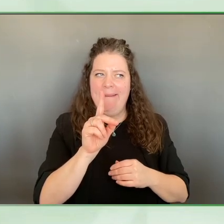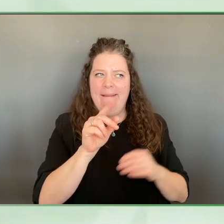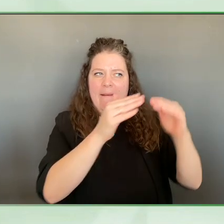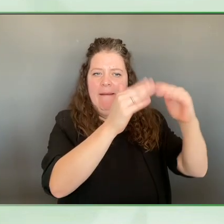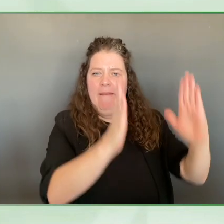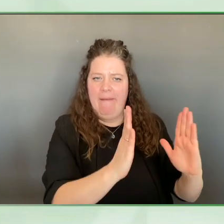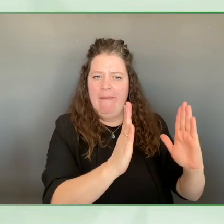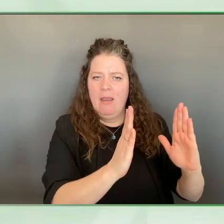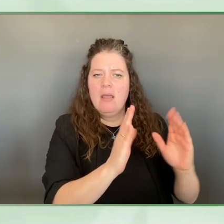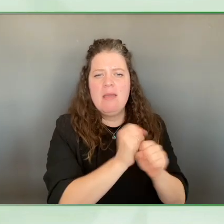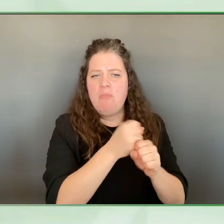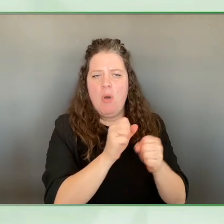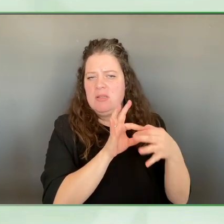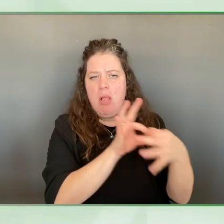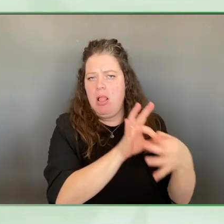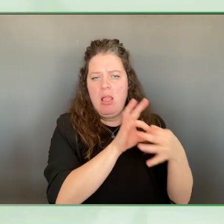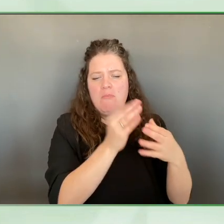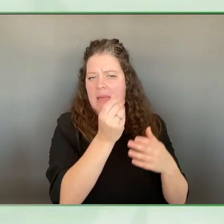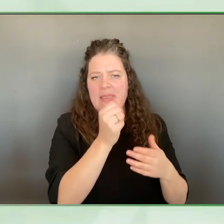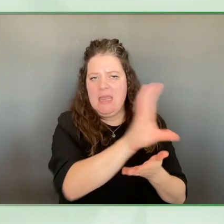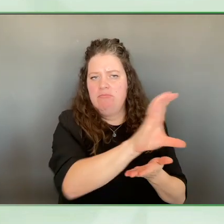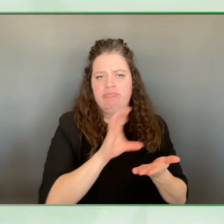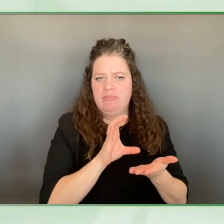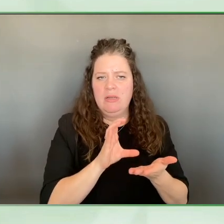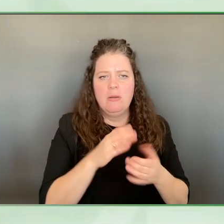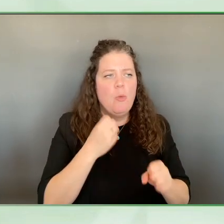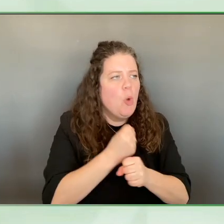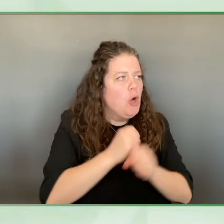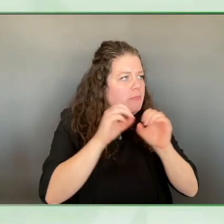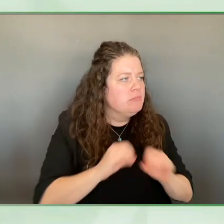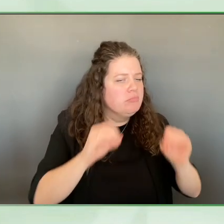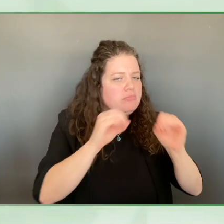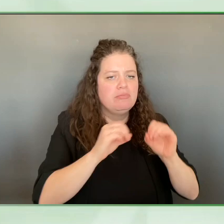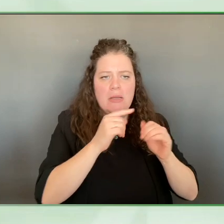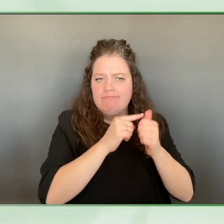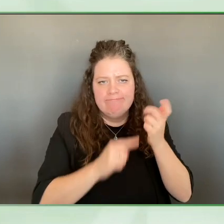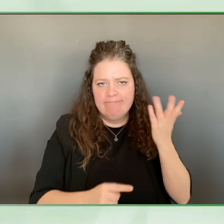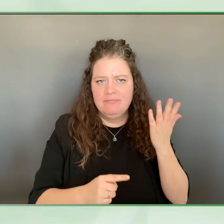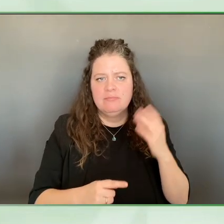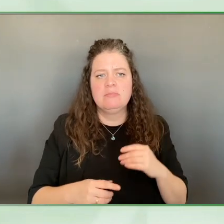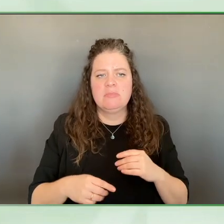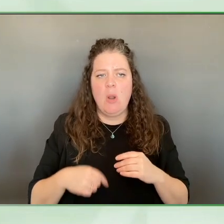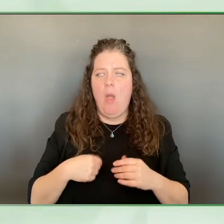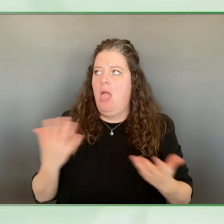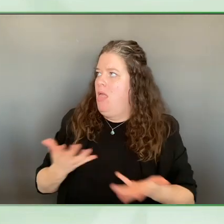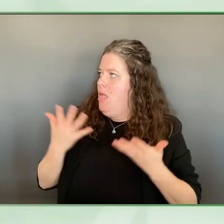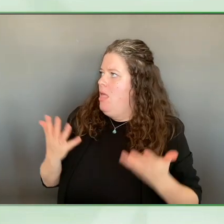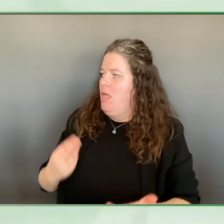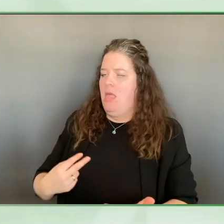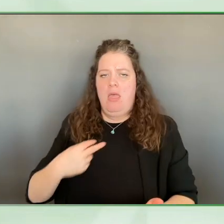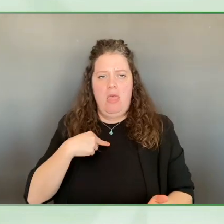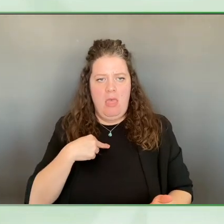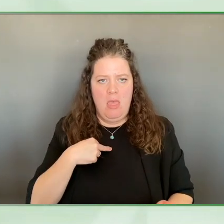won't share money to them. So what we did is we lended the money, but we lended the